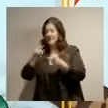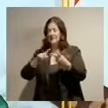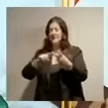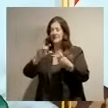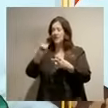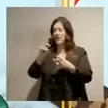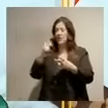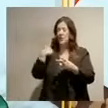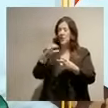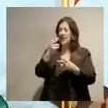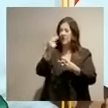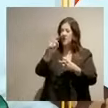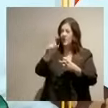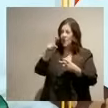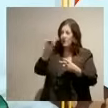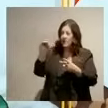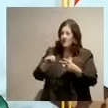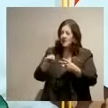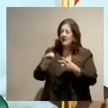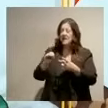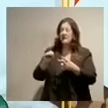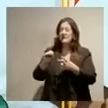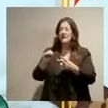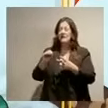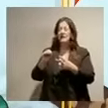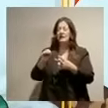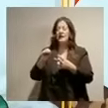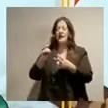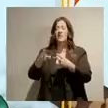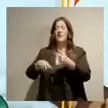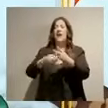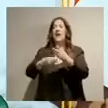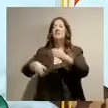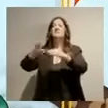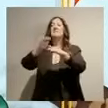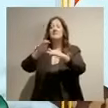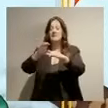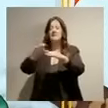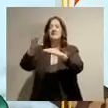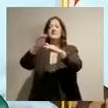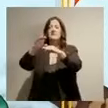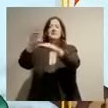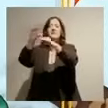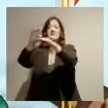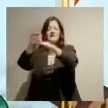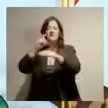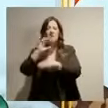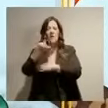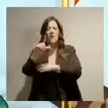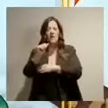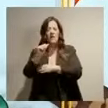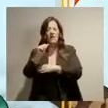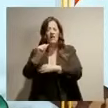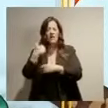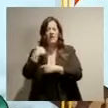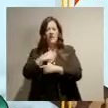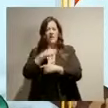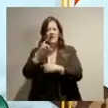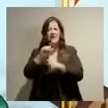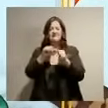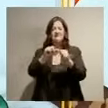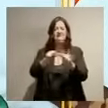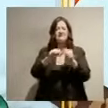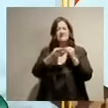January, we did a 13.1%. On top of that later, you saw other incremental increases, including the COLA that we're holding today.